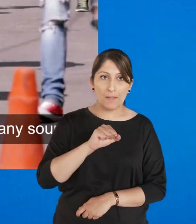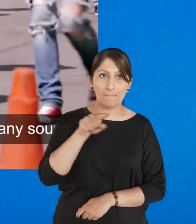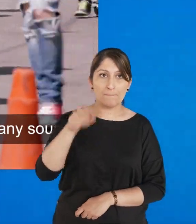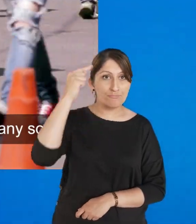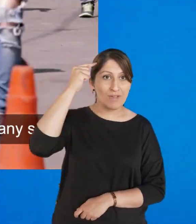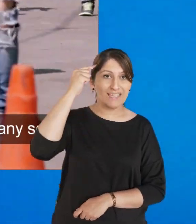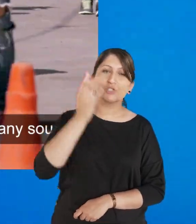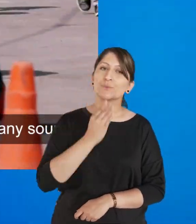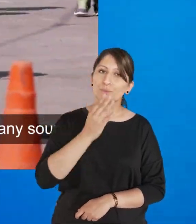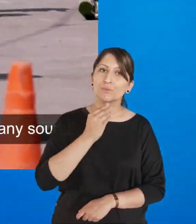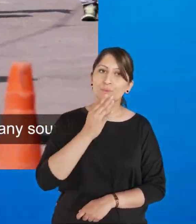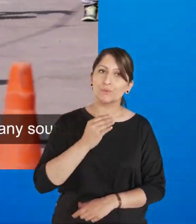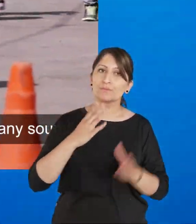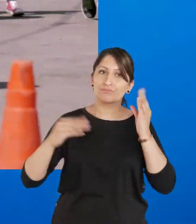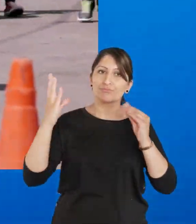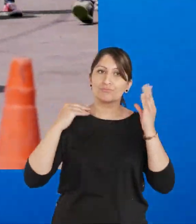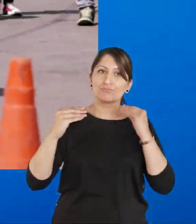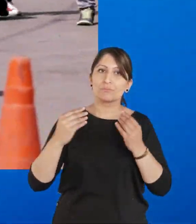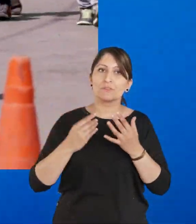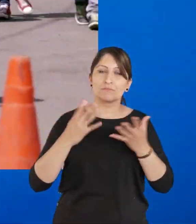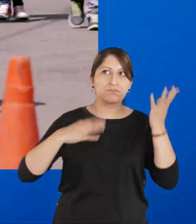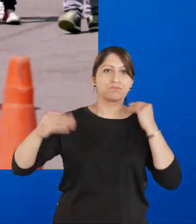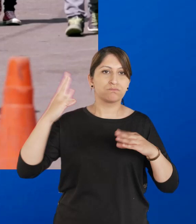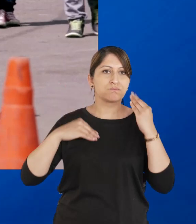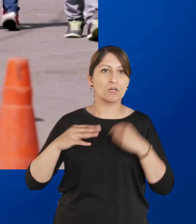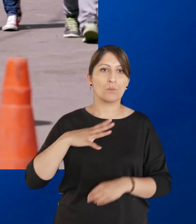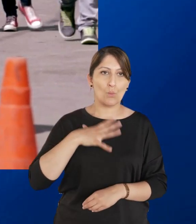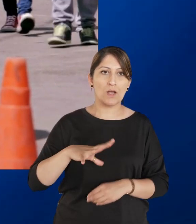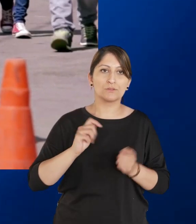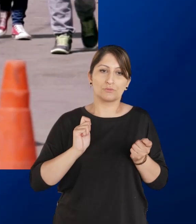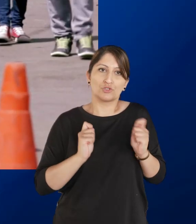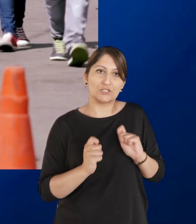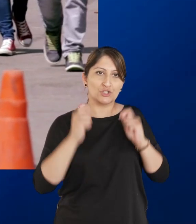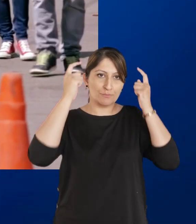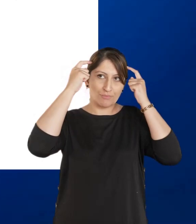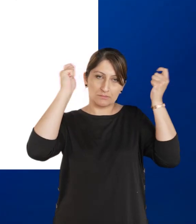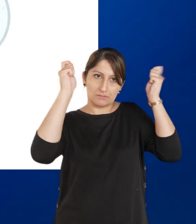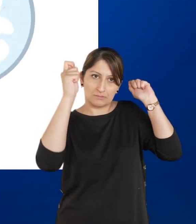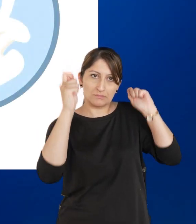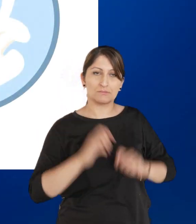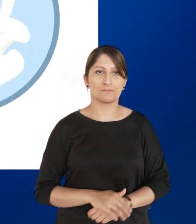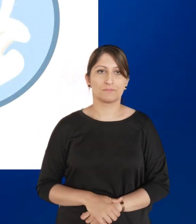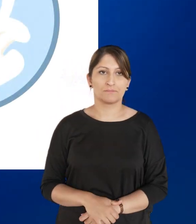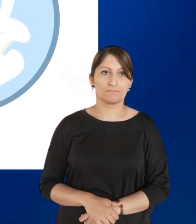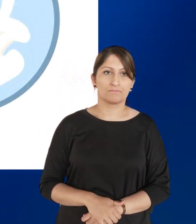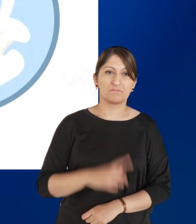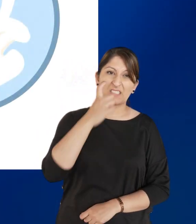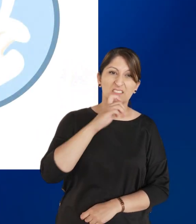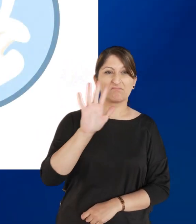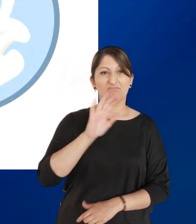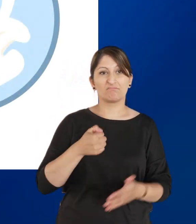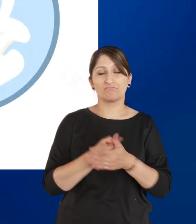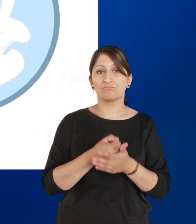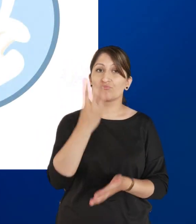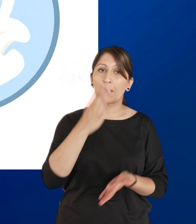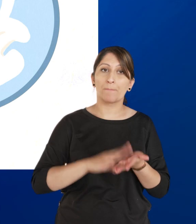has become used to not hearing as many sounds, and it will take time to adjust to the new sound. It can take up to 3 months for